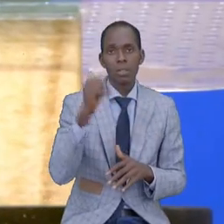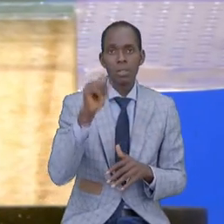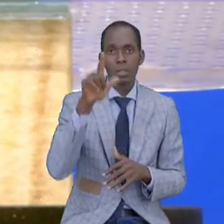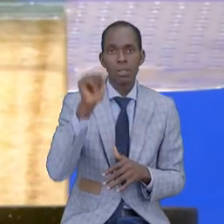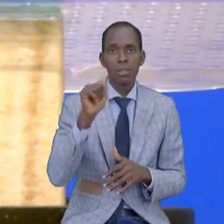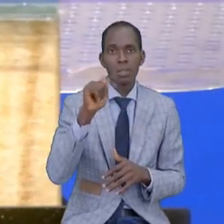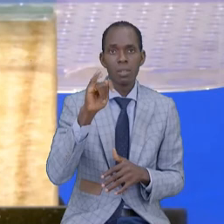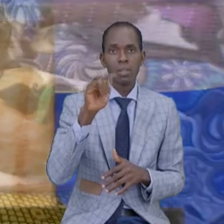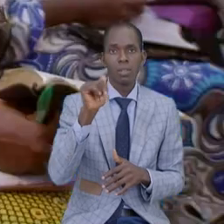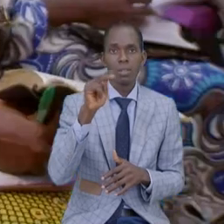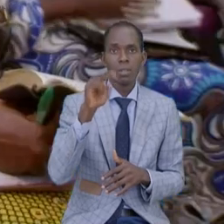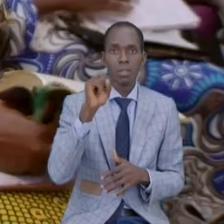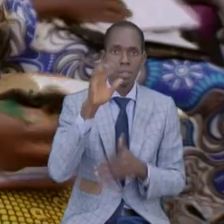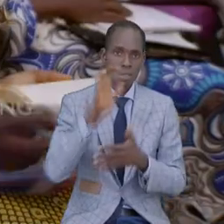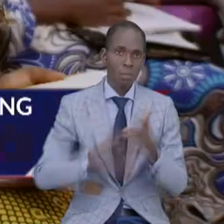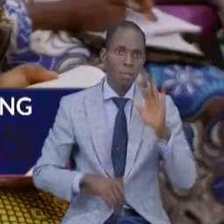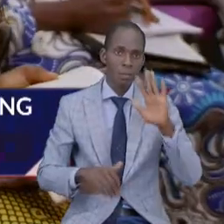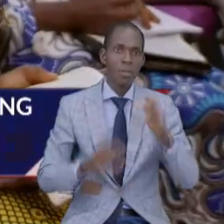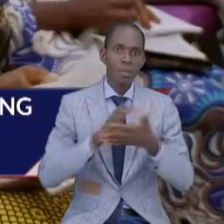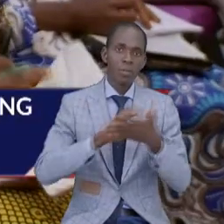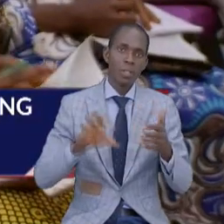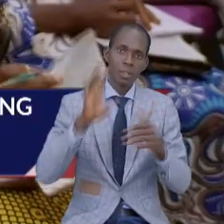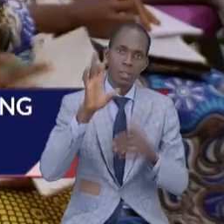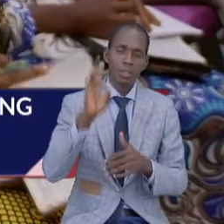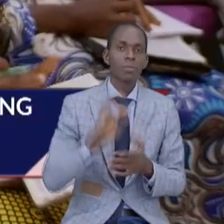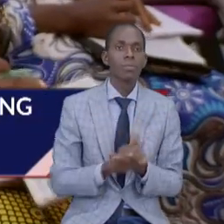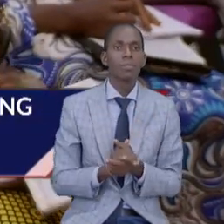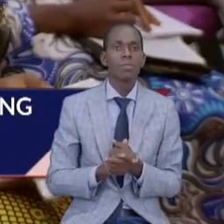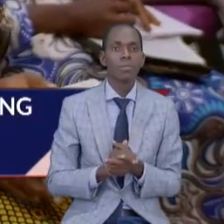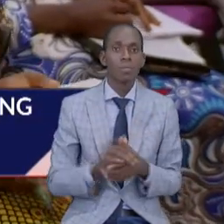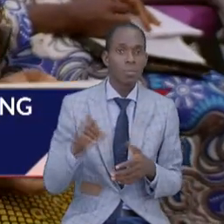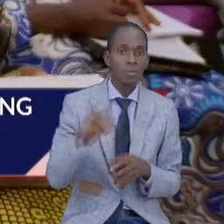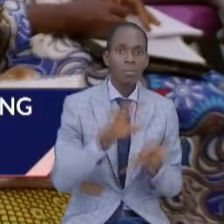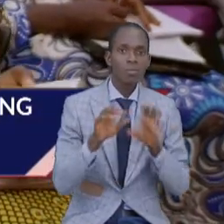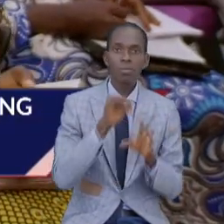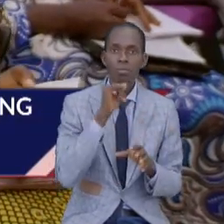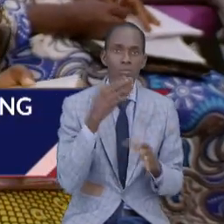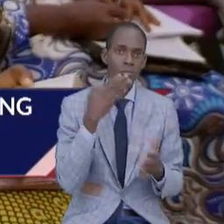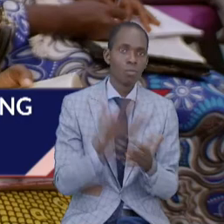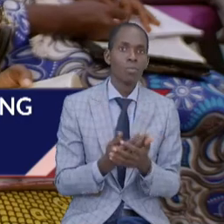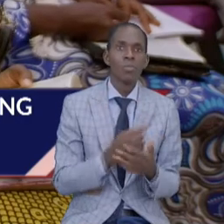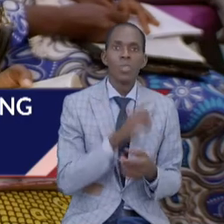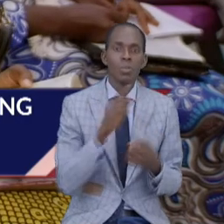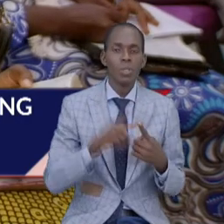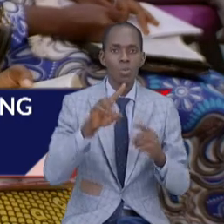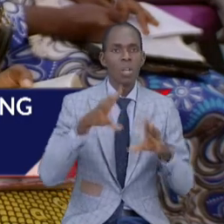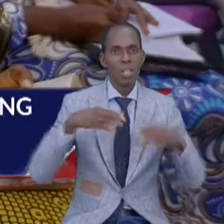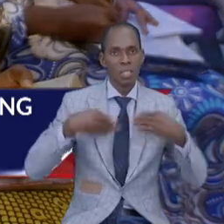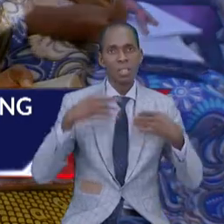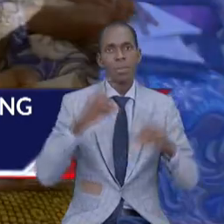verse 7. In chapter 5, verse 7, ye did run well when you accepted